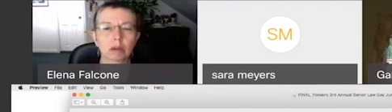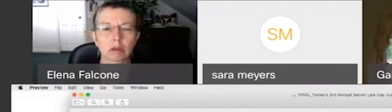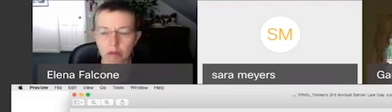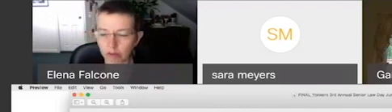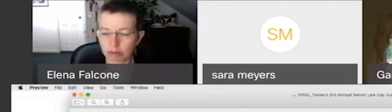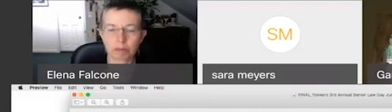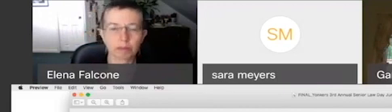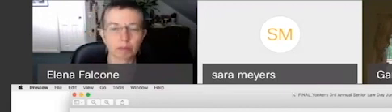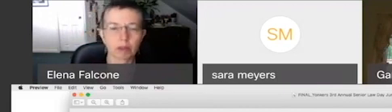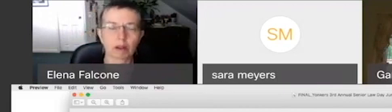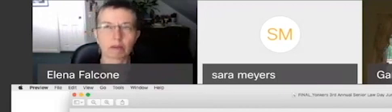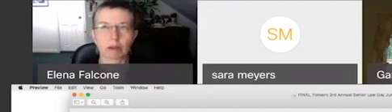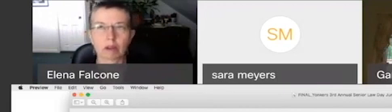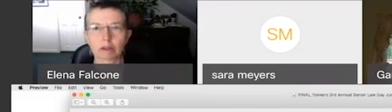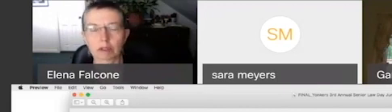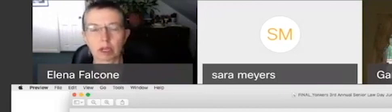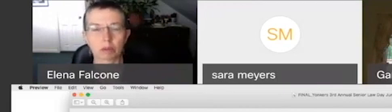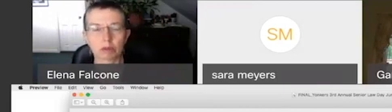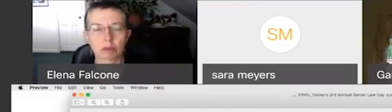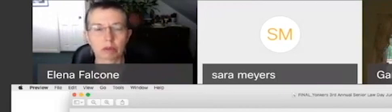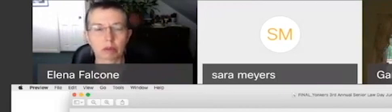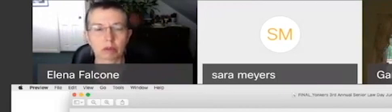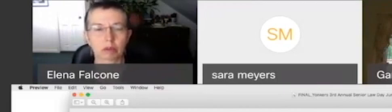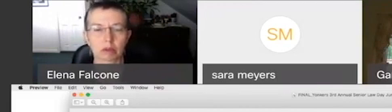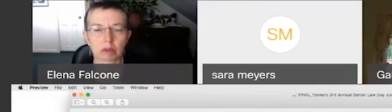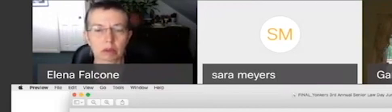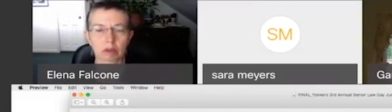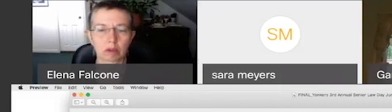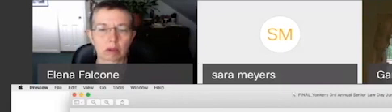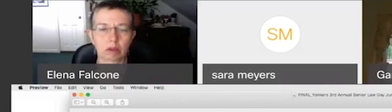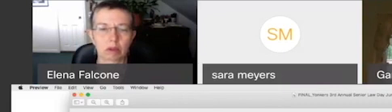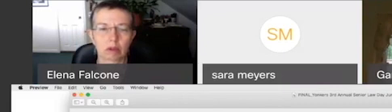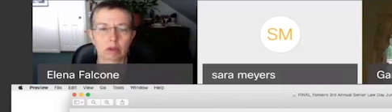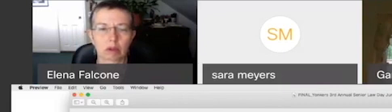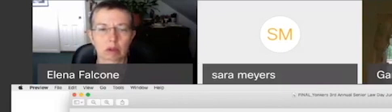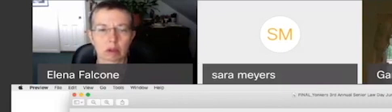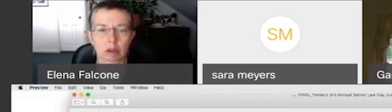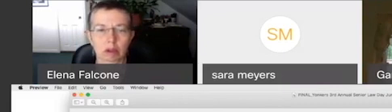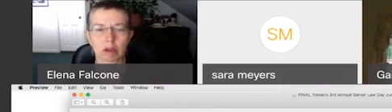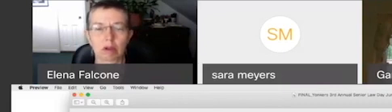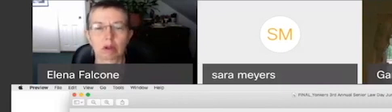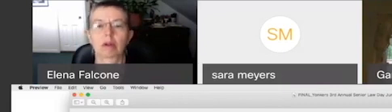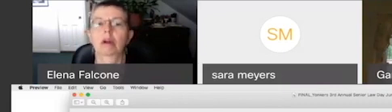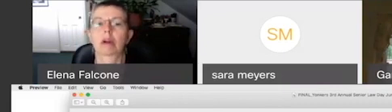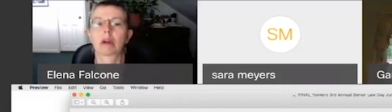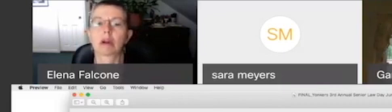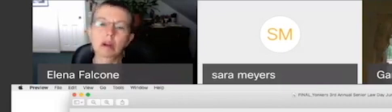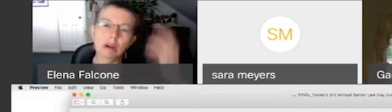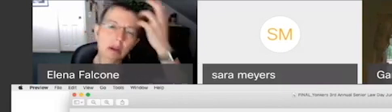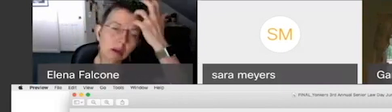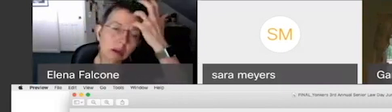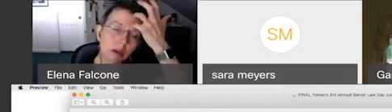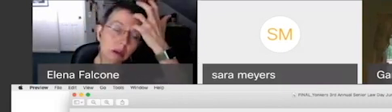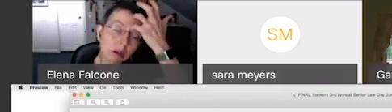was these transfer penalties and a 60-month look-back for nursing home